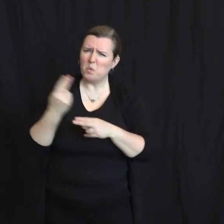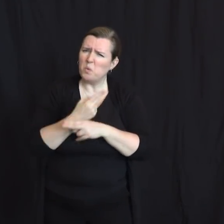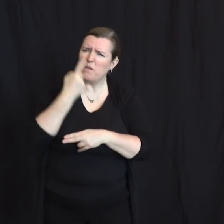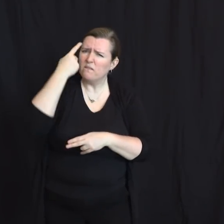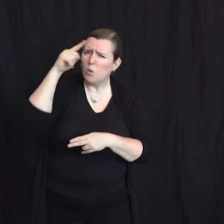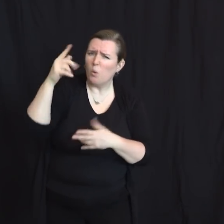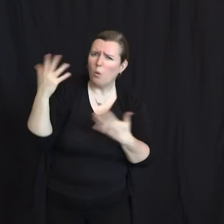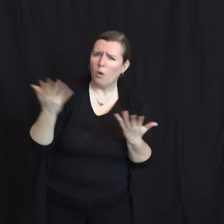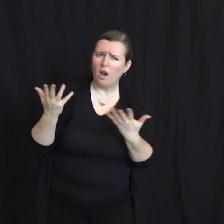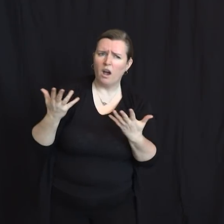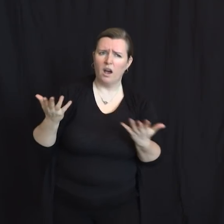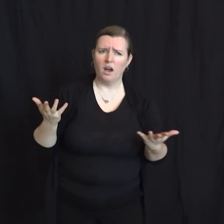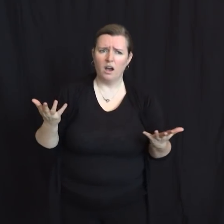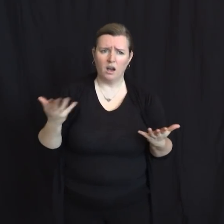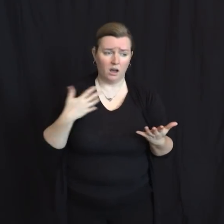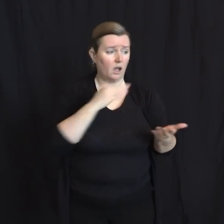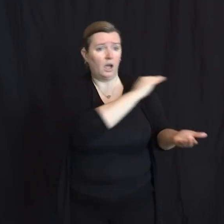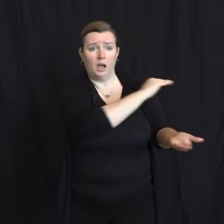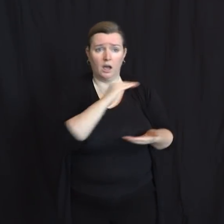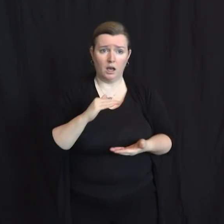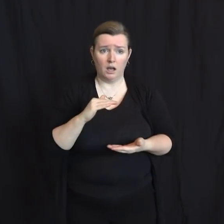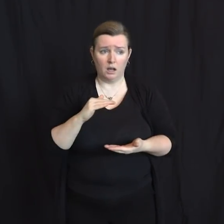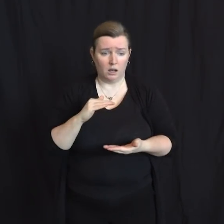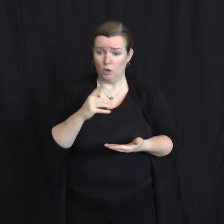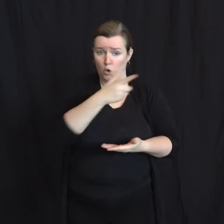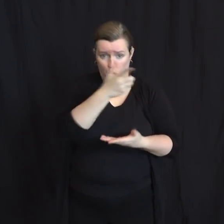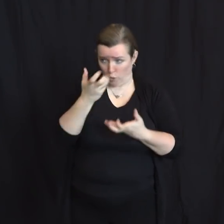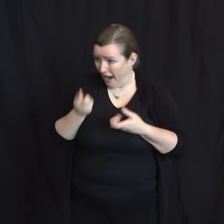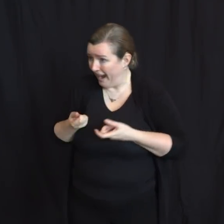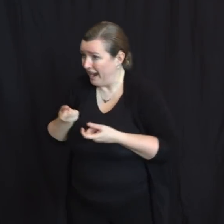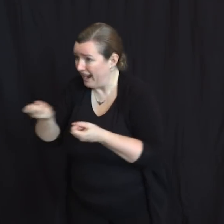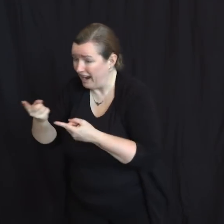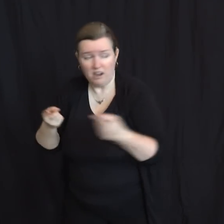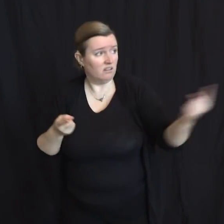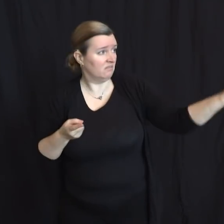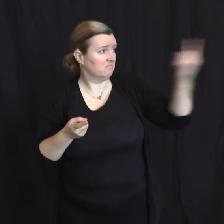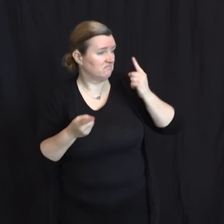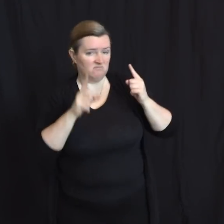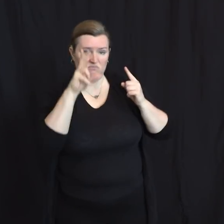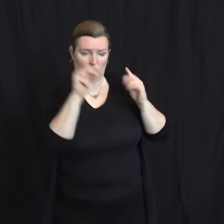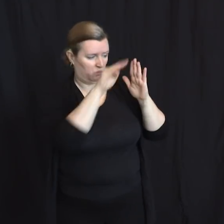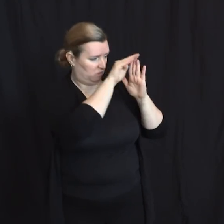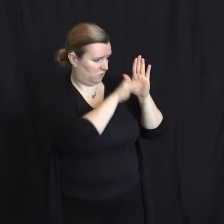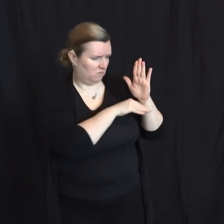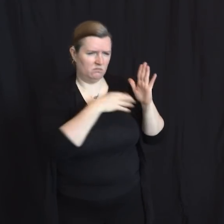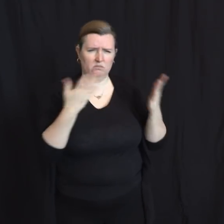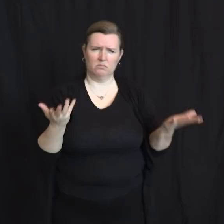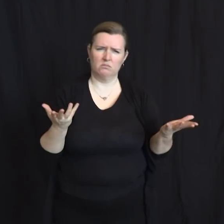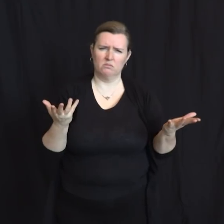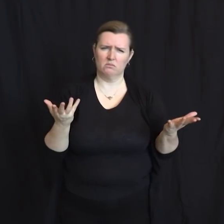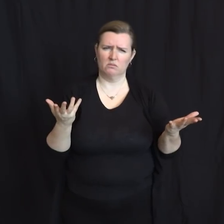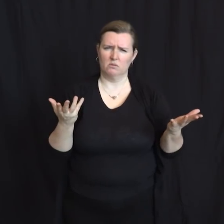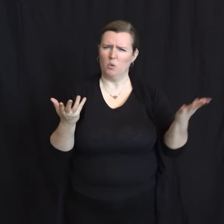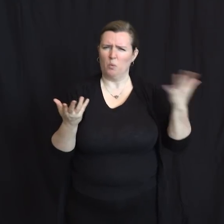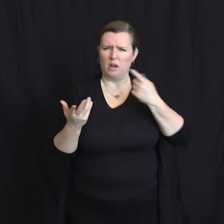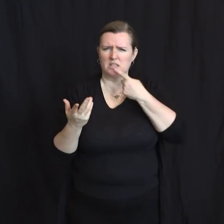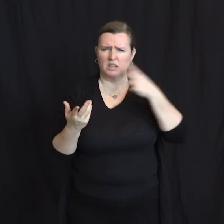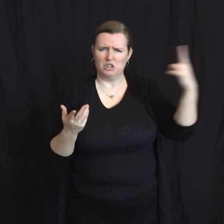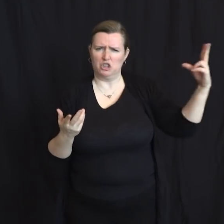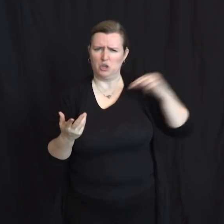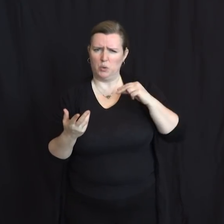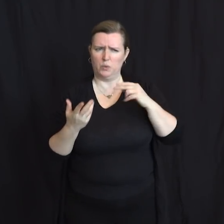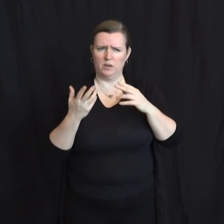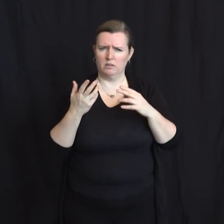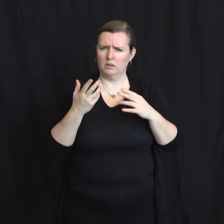according to what they're saying right now, what will you not be able to do? What would we, not you, but what will we as a state not be able to